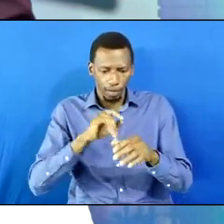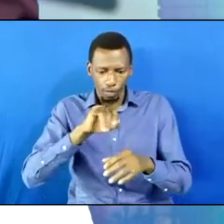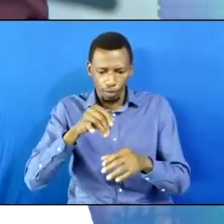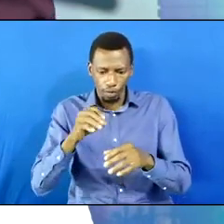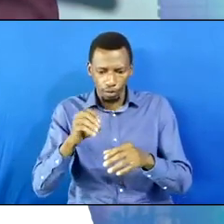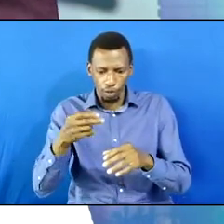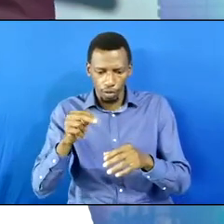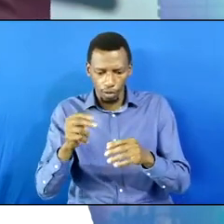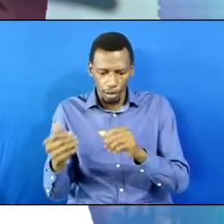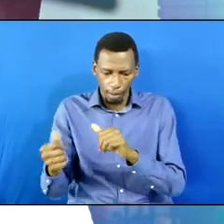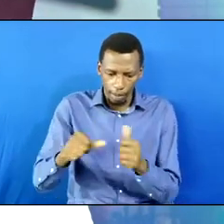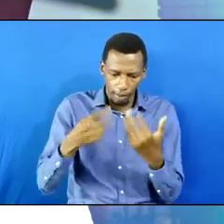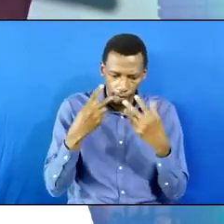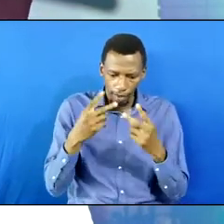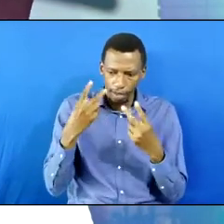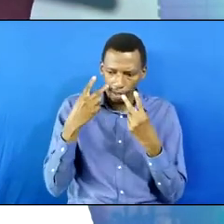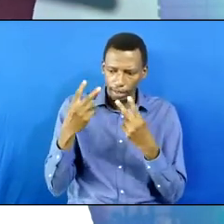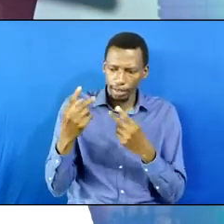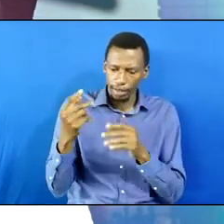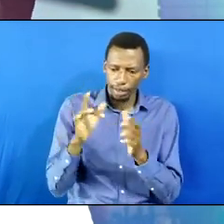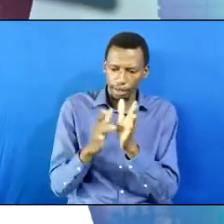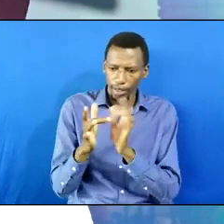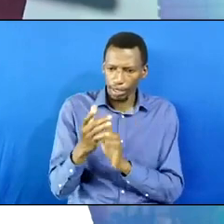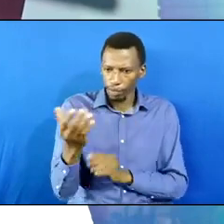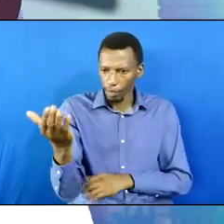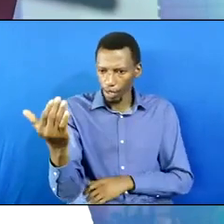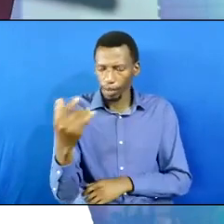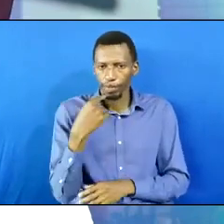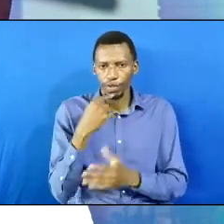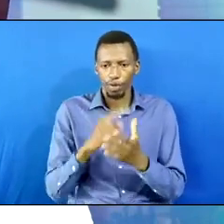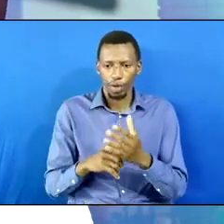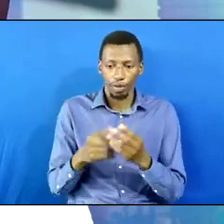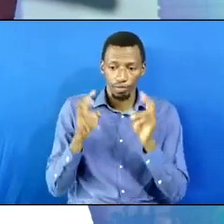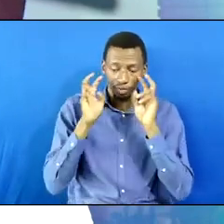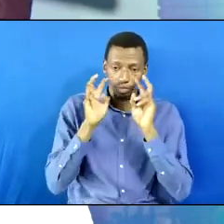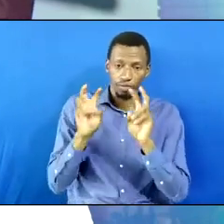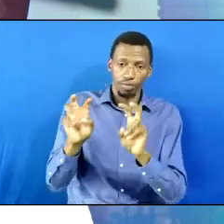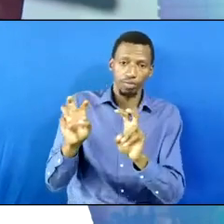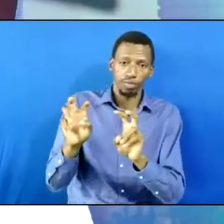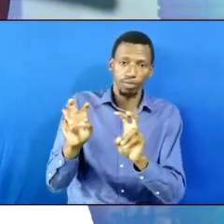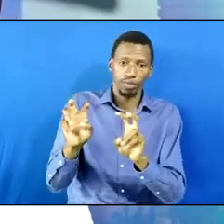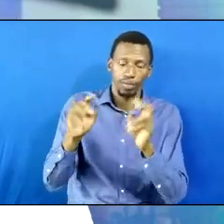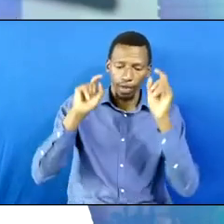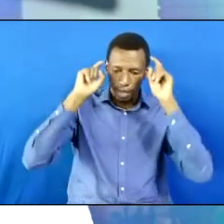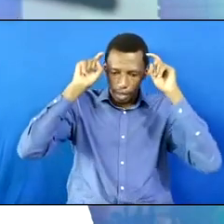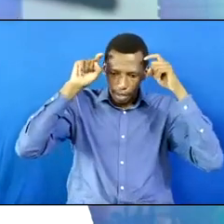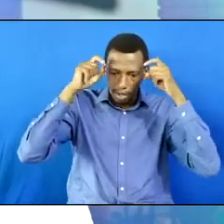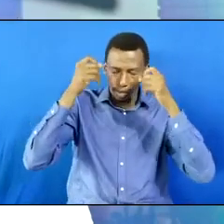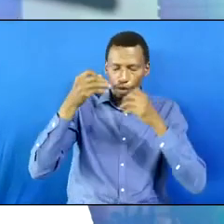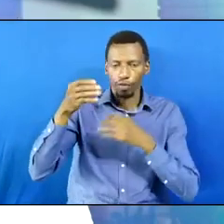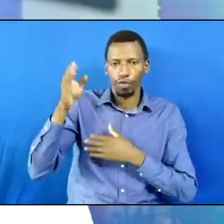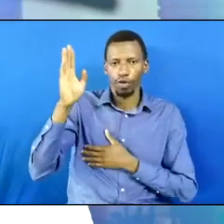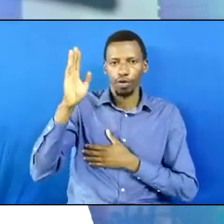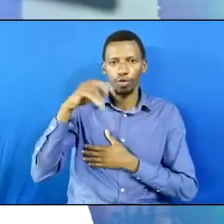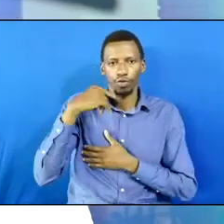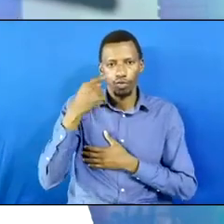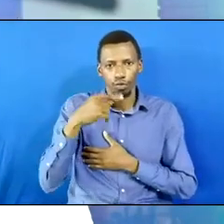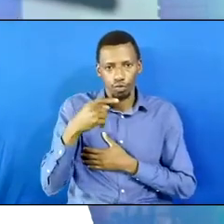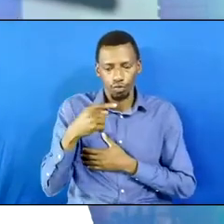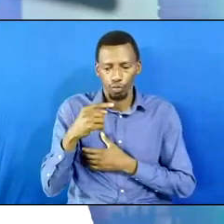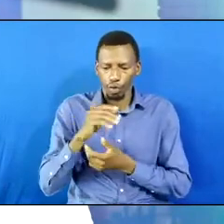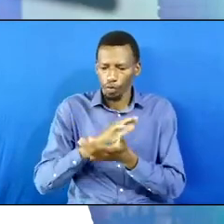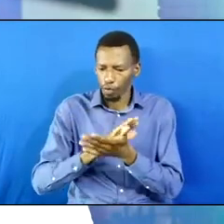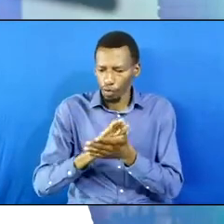Christ coming to him, and he says, look, the Lamb of God, who